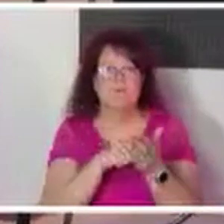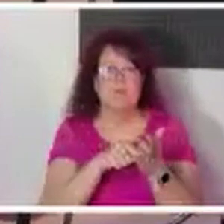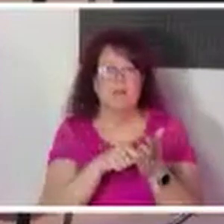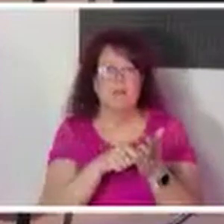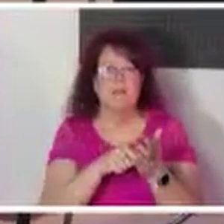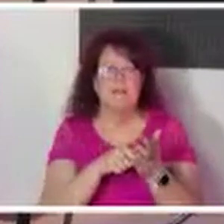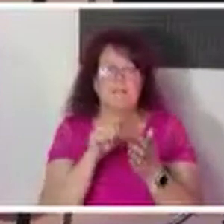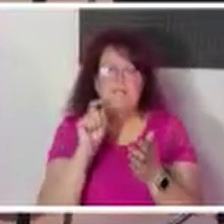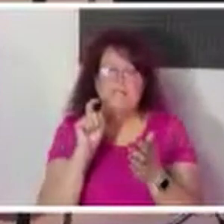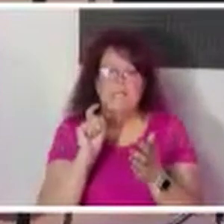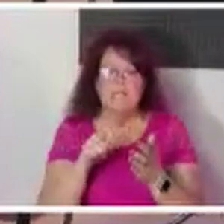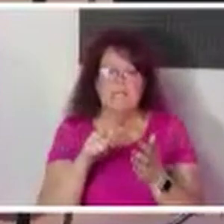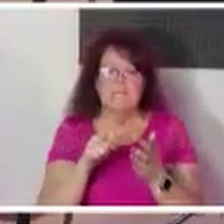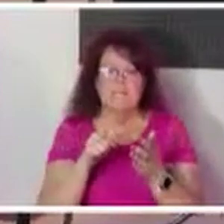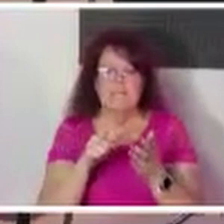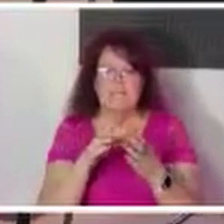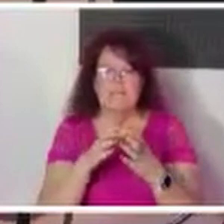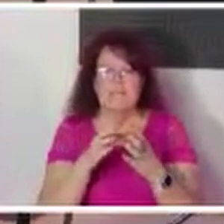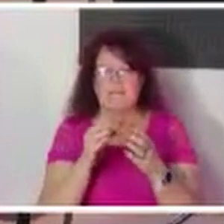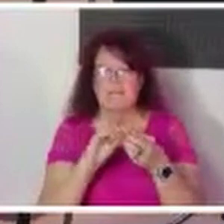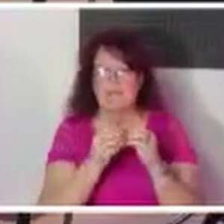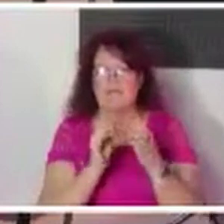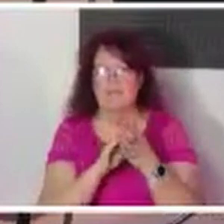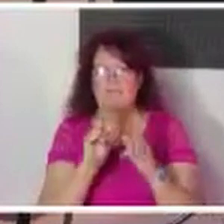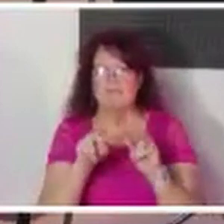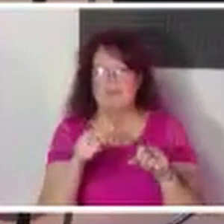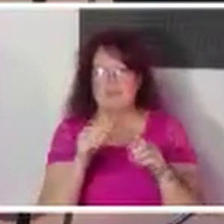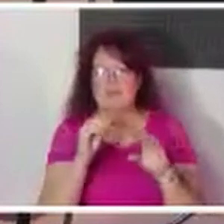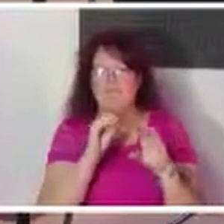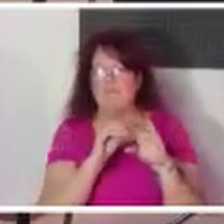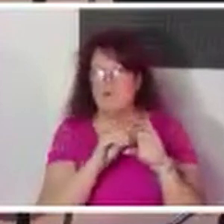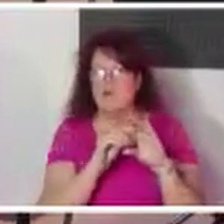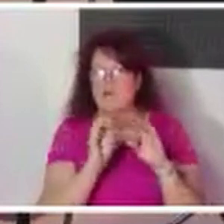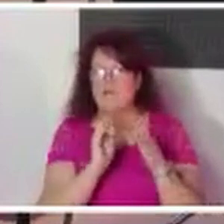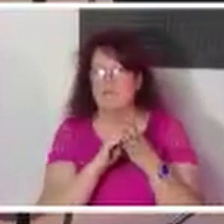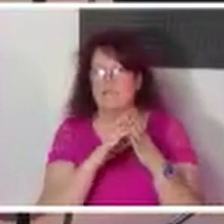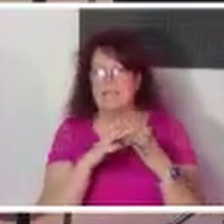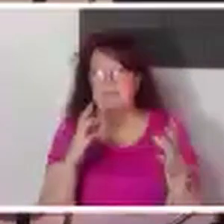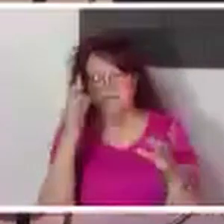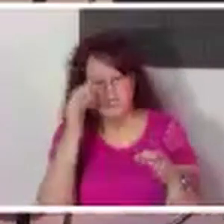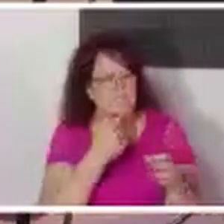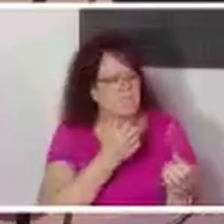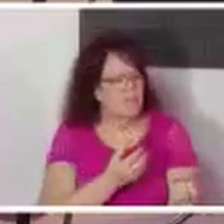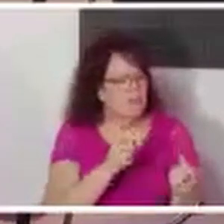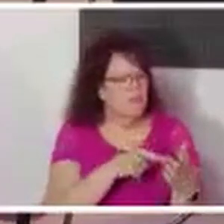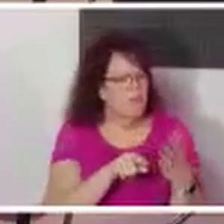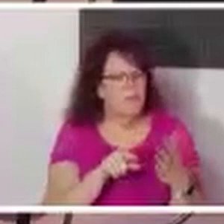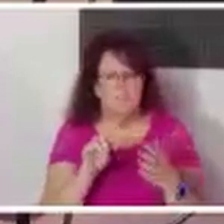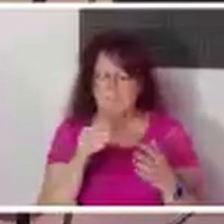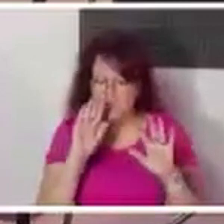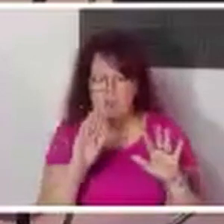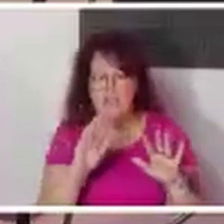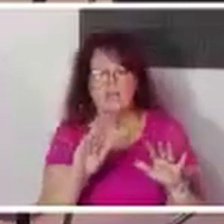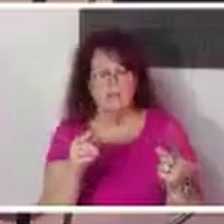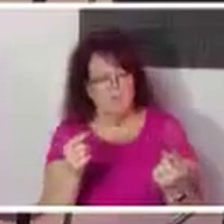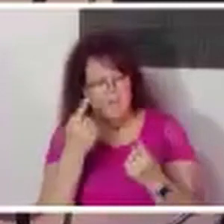be accessible and an amount that a judge could say, how much can you afford? Great, that is the amount. That way you will have that incentive to come back